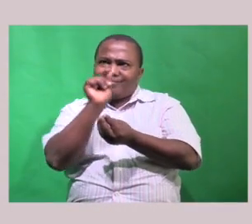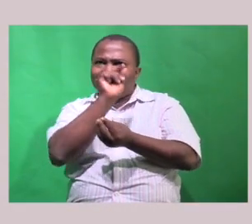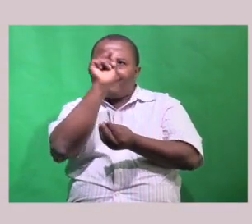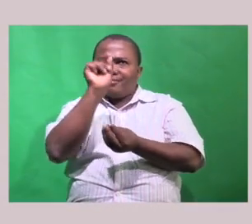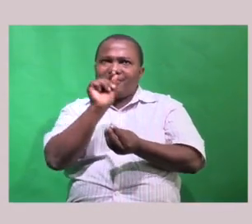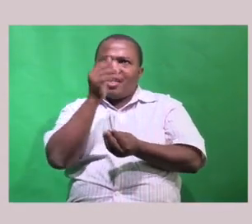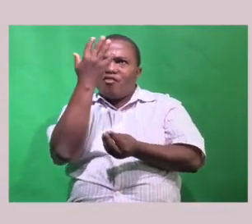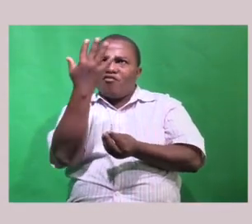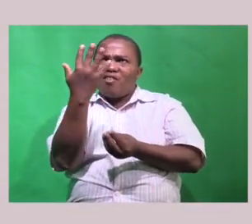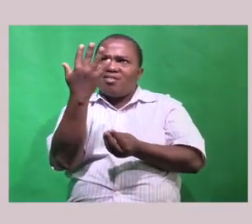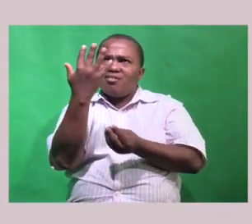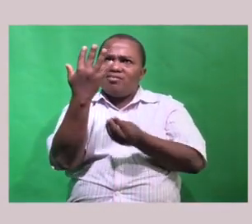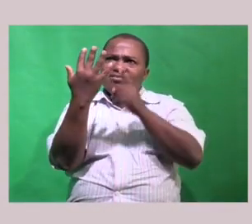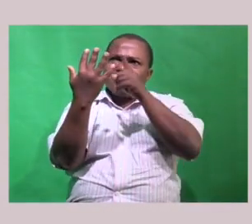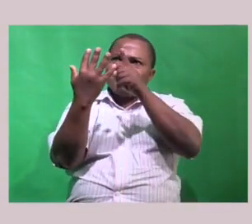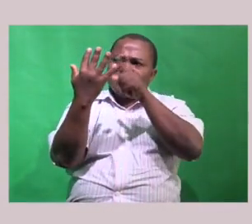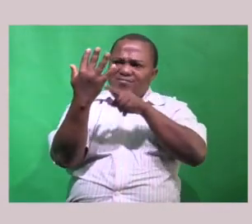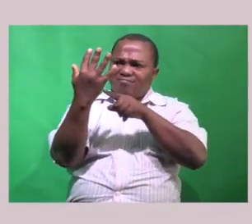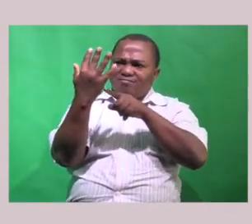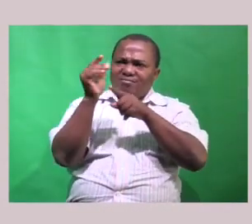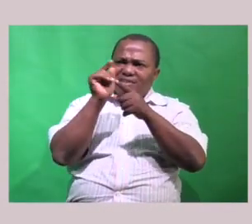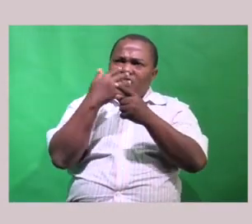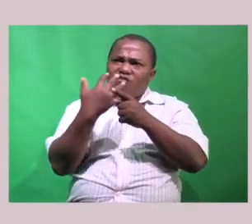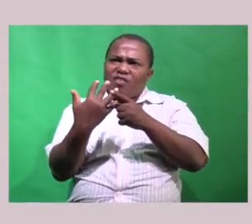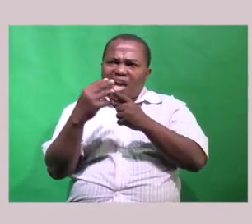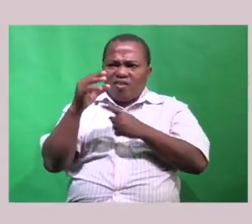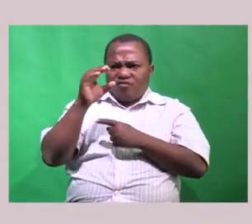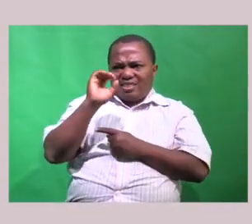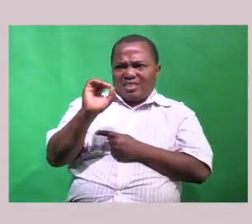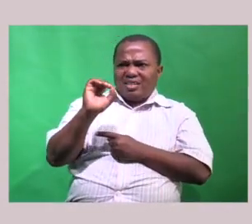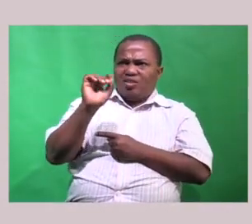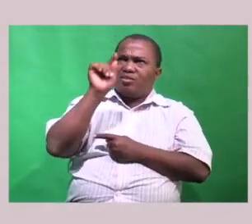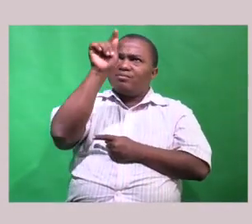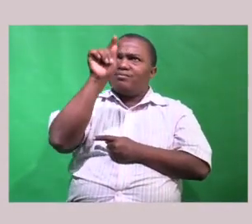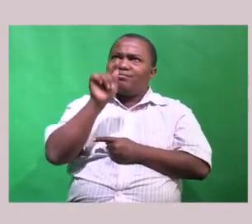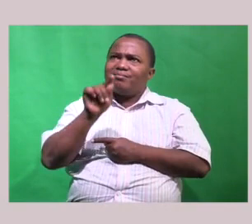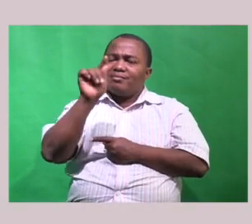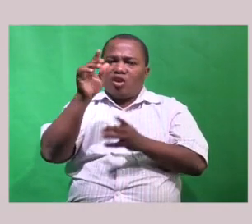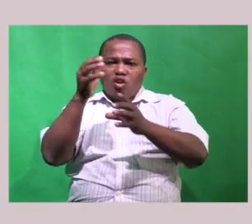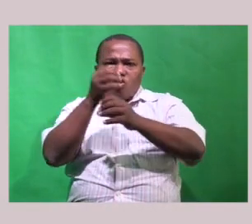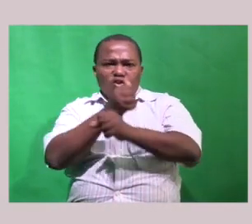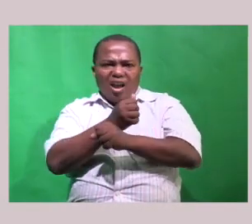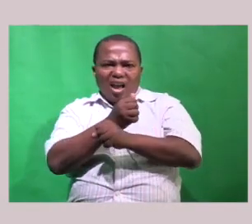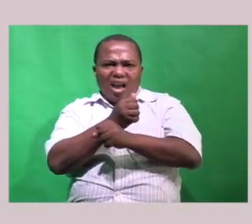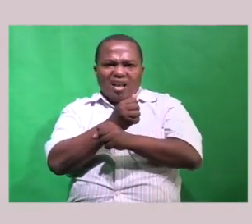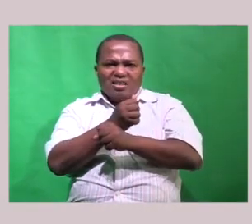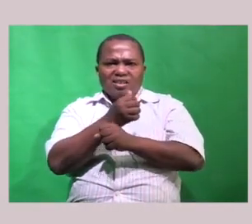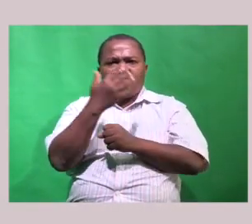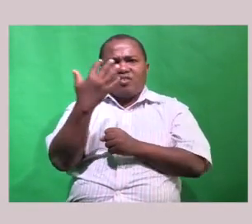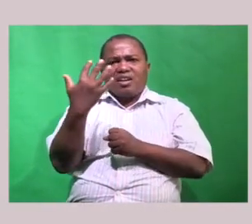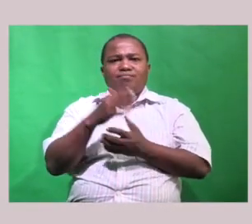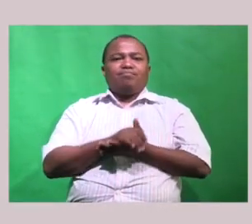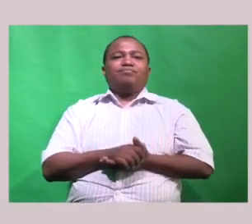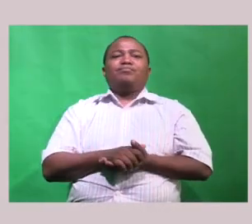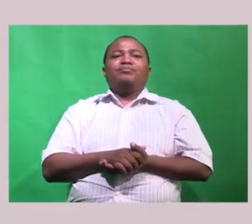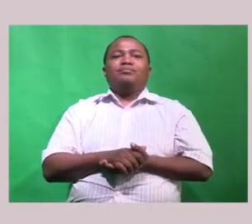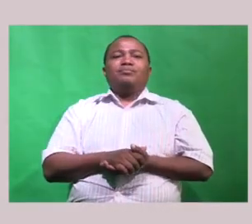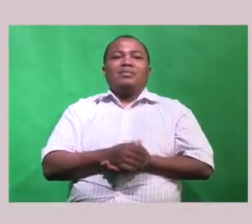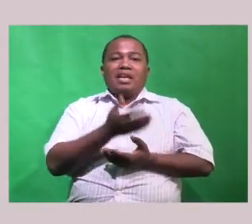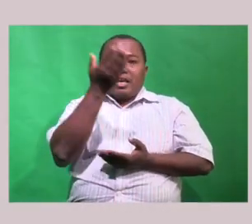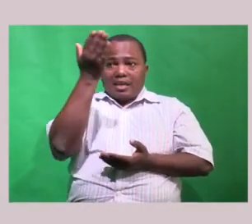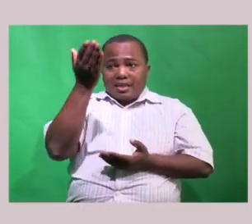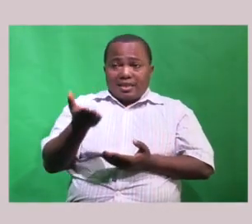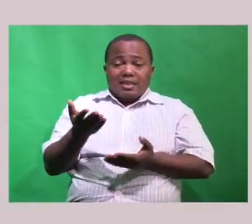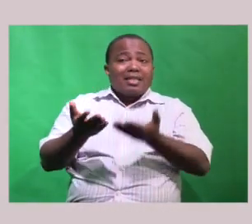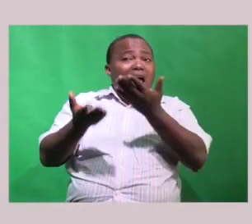5, you got 0, you got 5. This